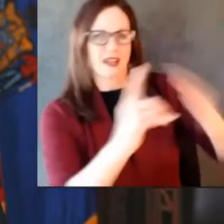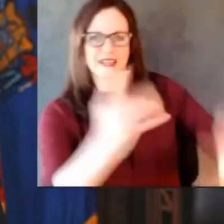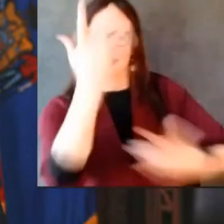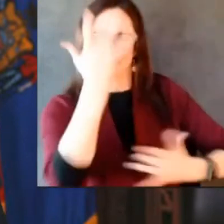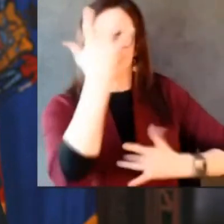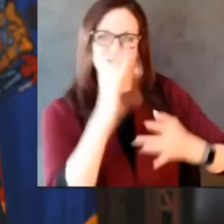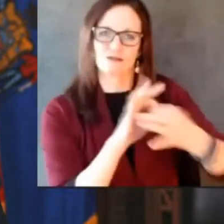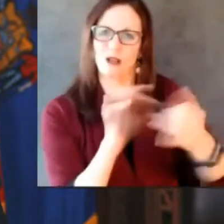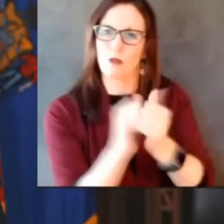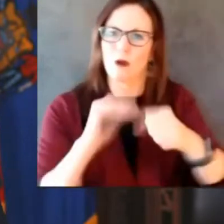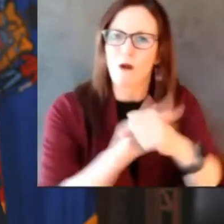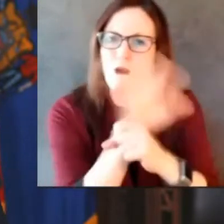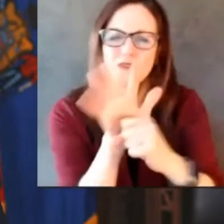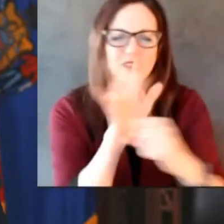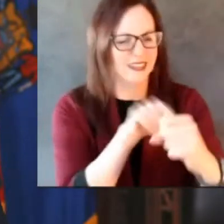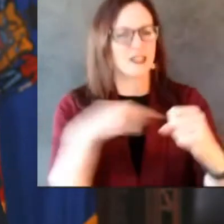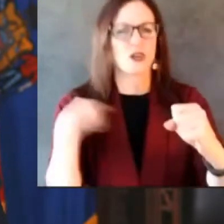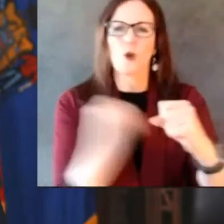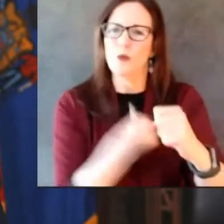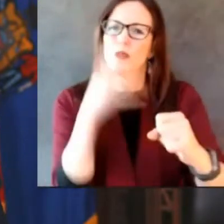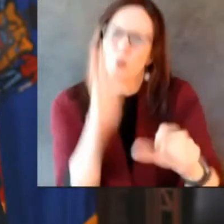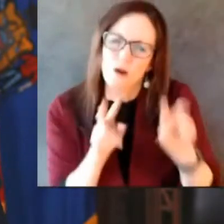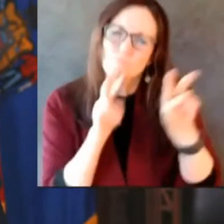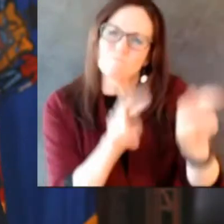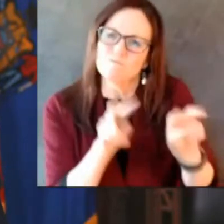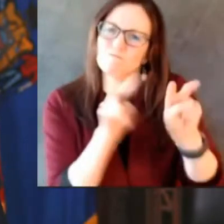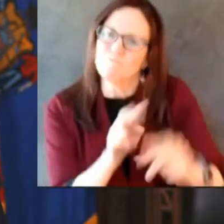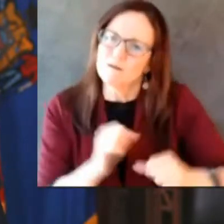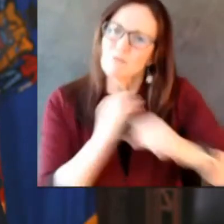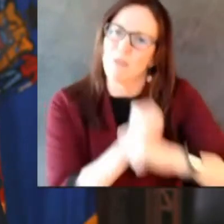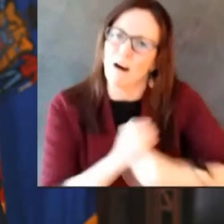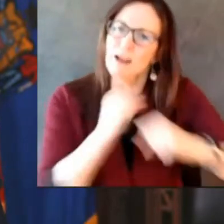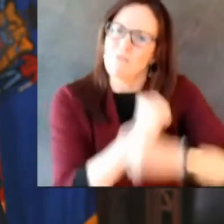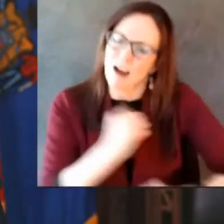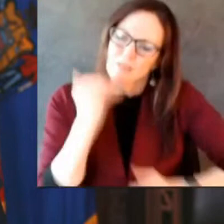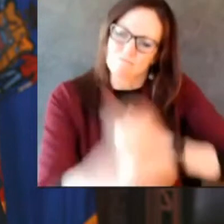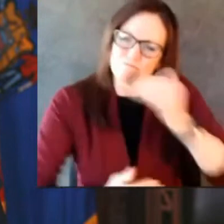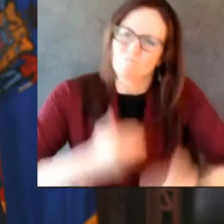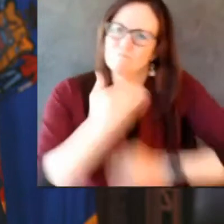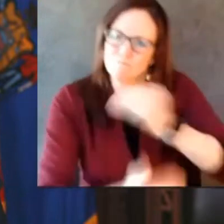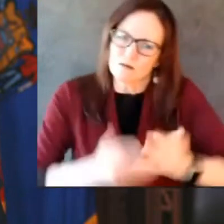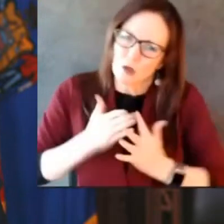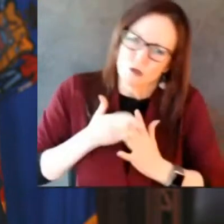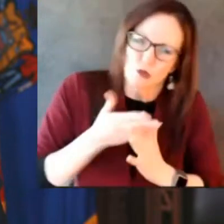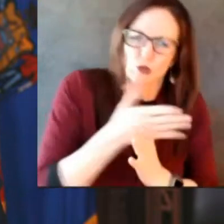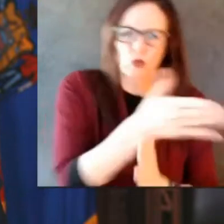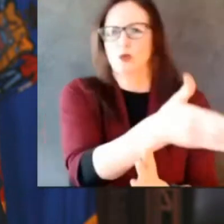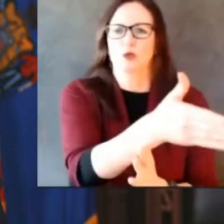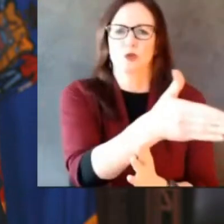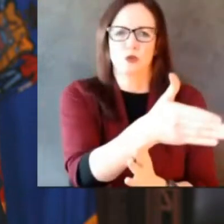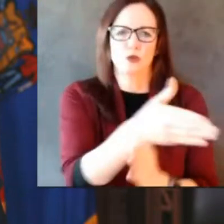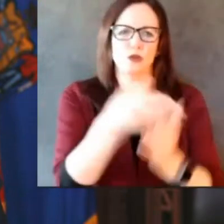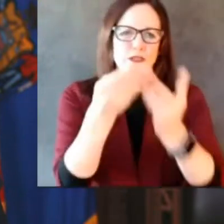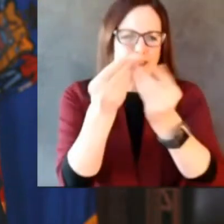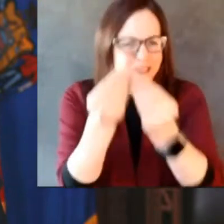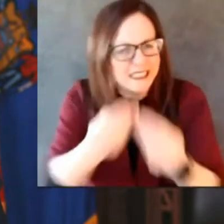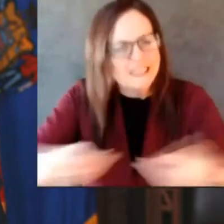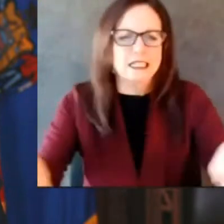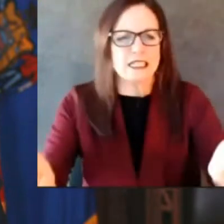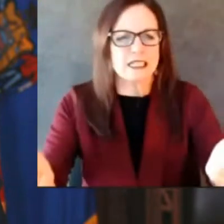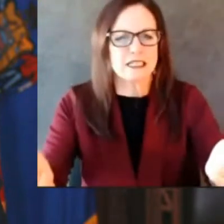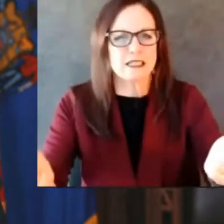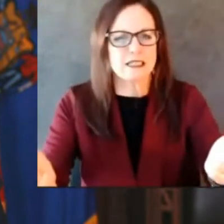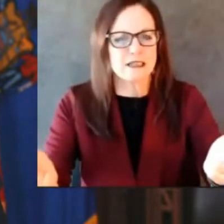the approved COVID-19 vaccines is safe, effective, free, and it's the most valuable tool we have to